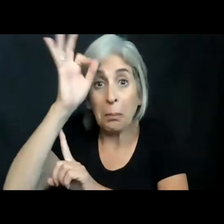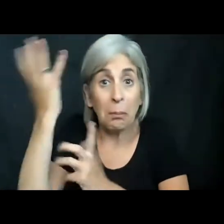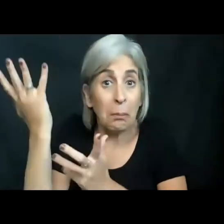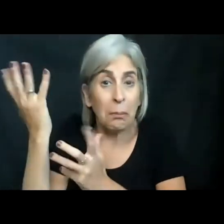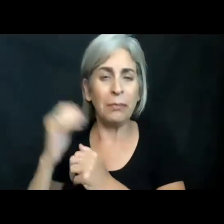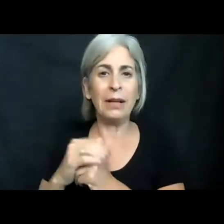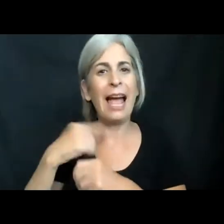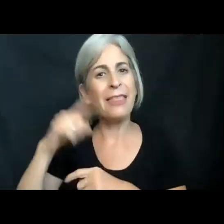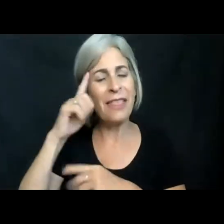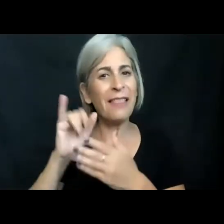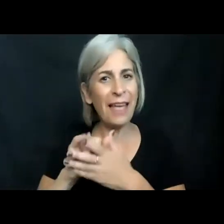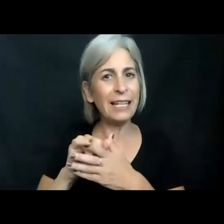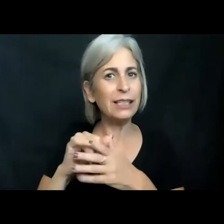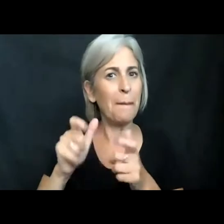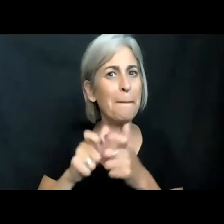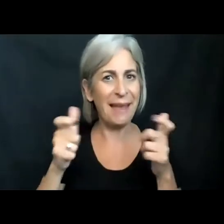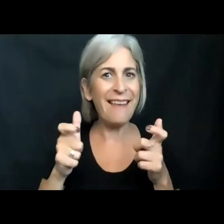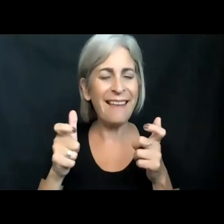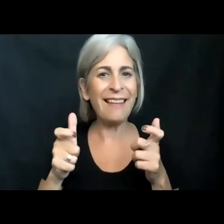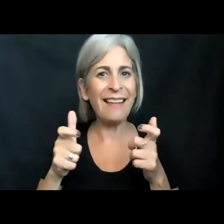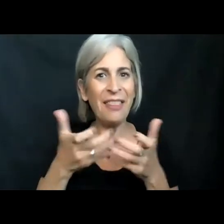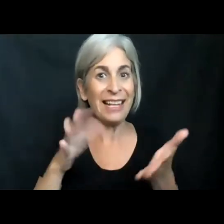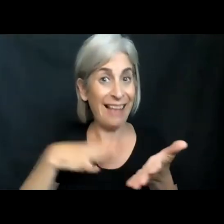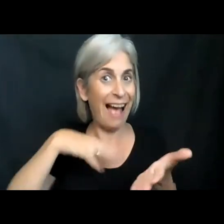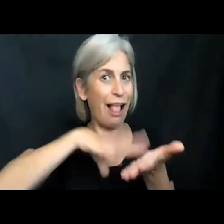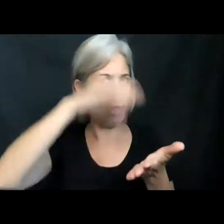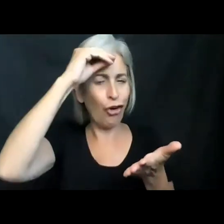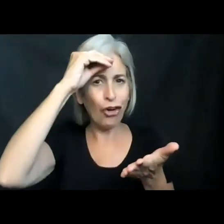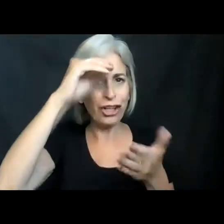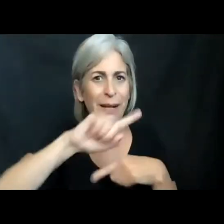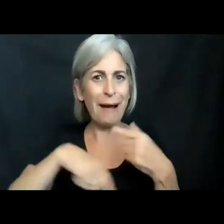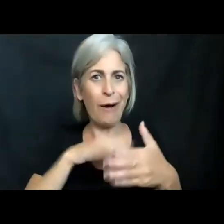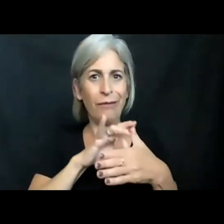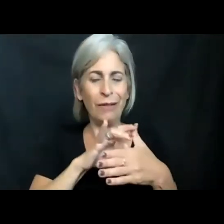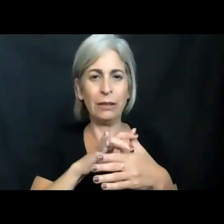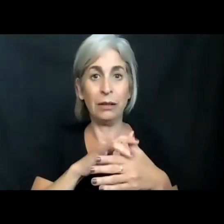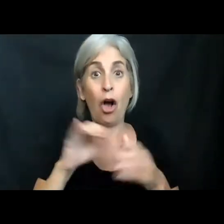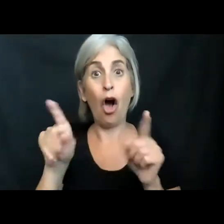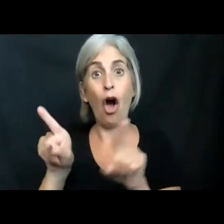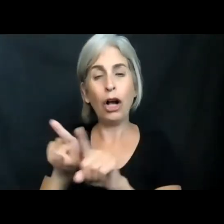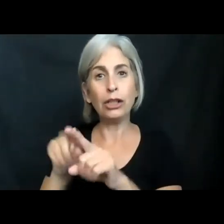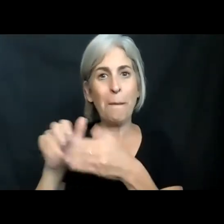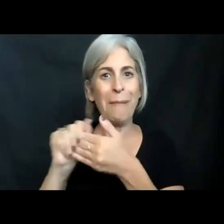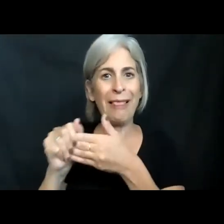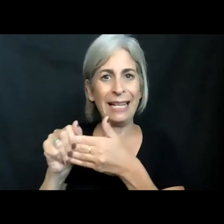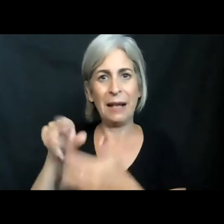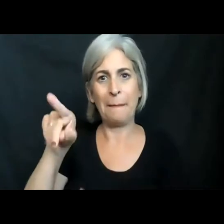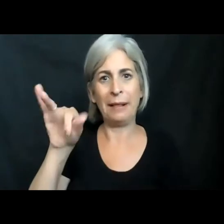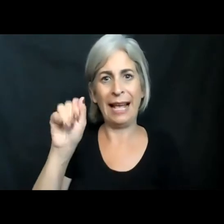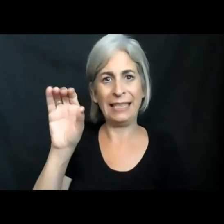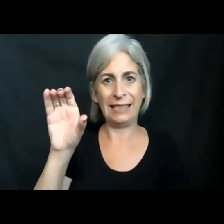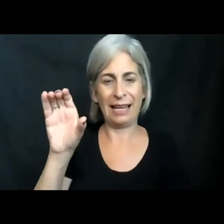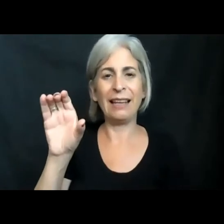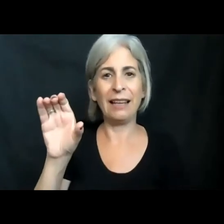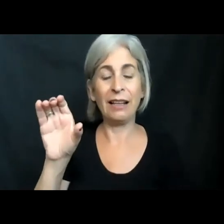So I think that's one of the big things I learned. Also, would say plastic, which we didn't talk about here, is actually produced from fossil